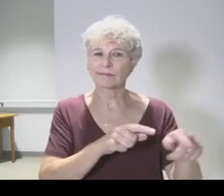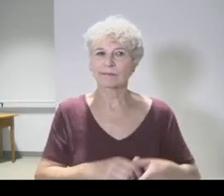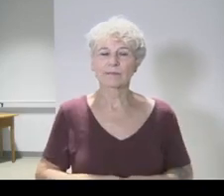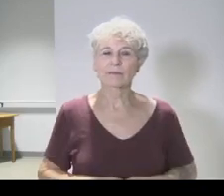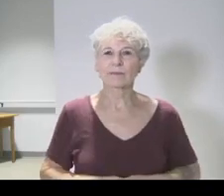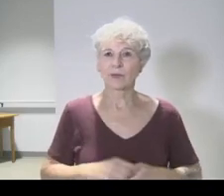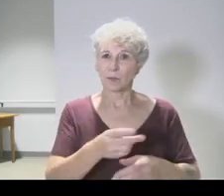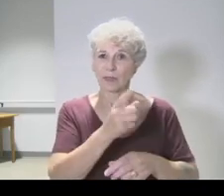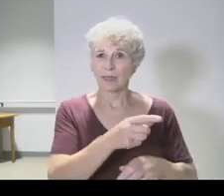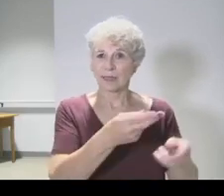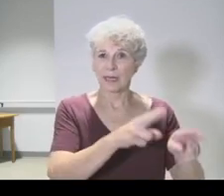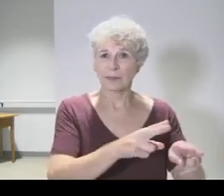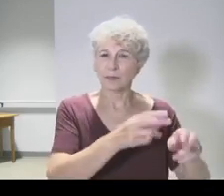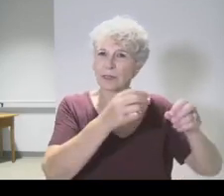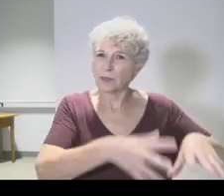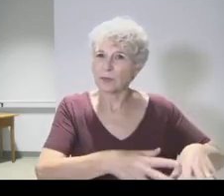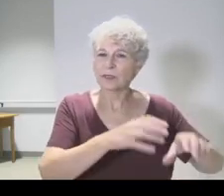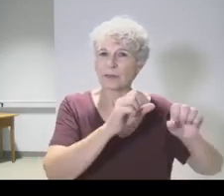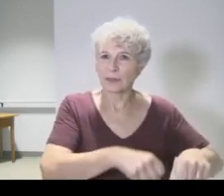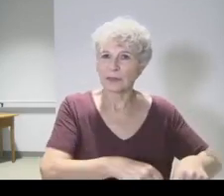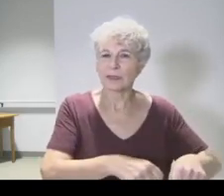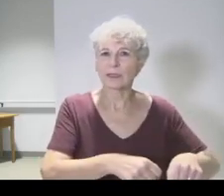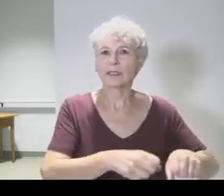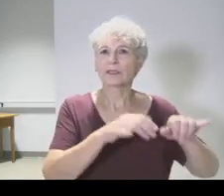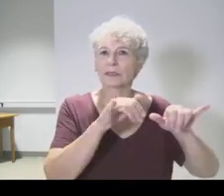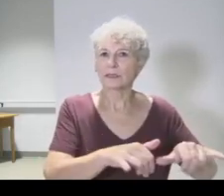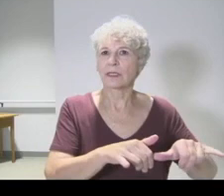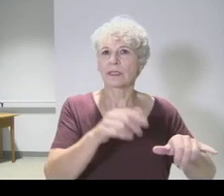And when that happens, we lose our ability to abide in him.